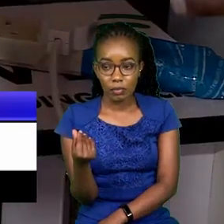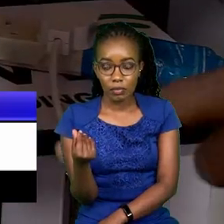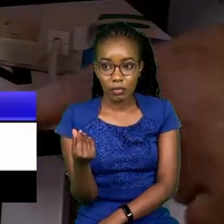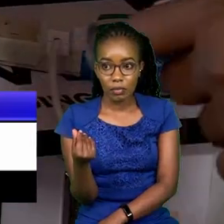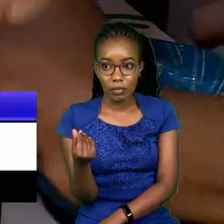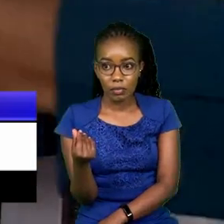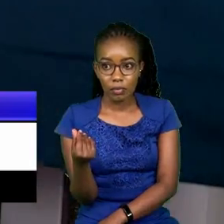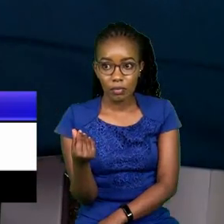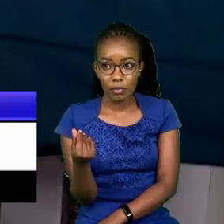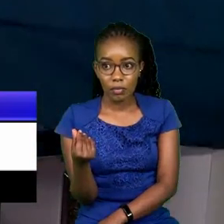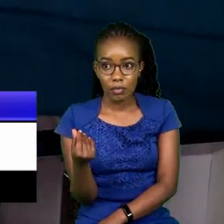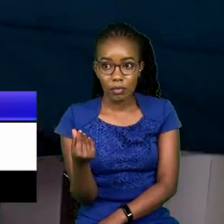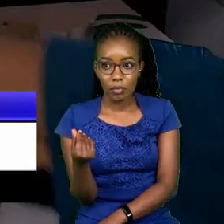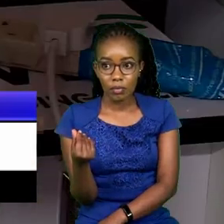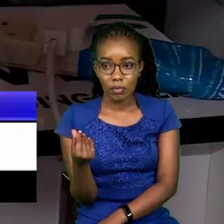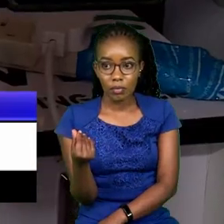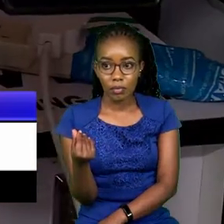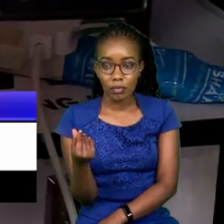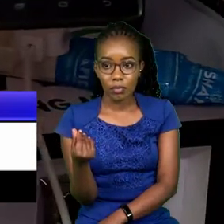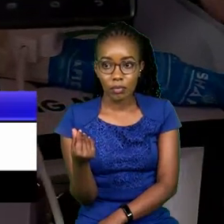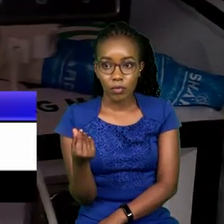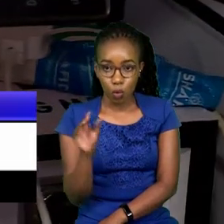It's okay, put another one.